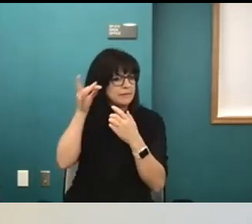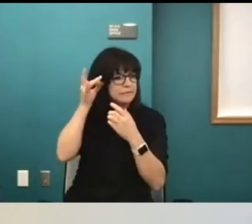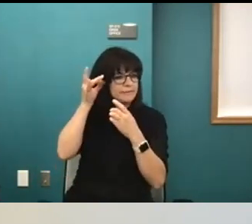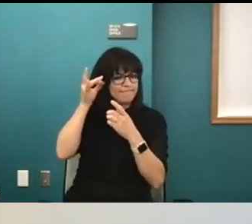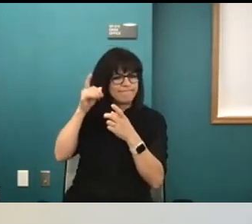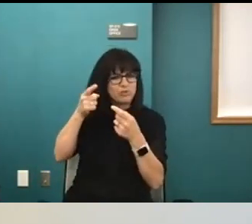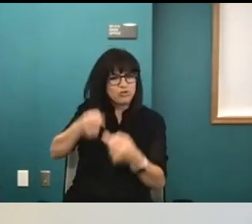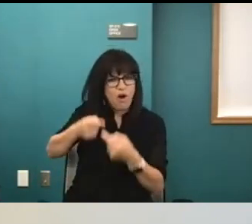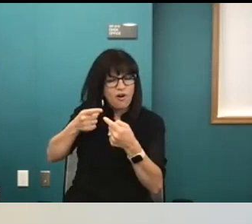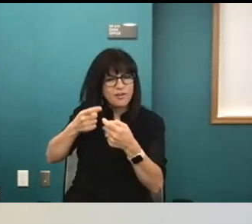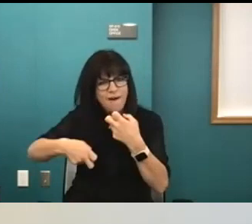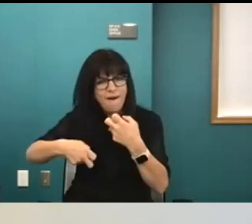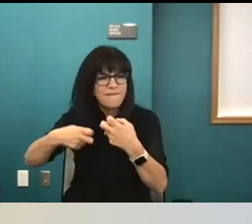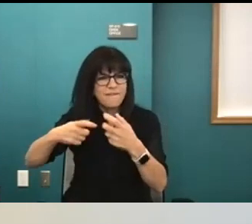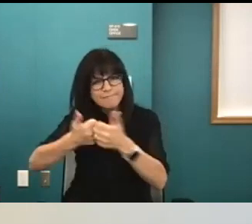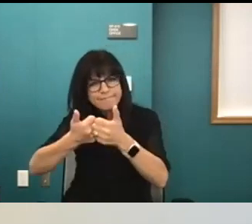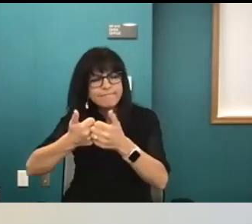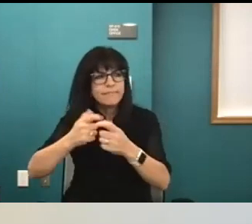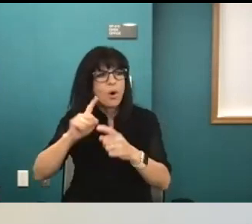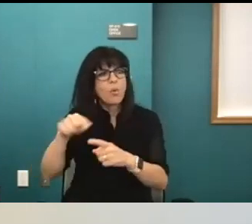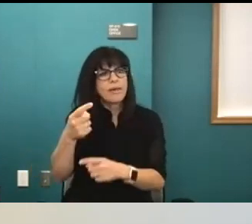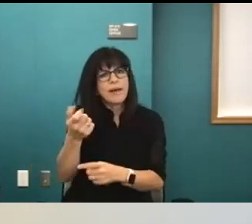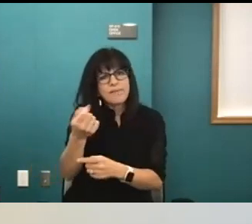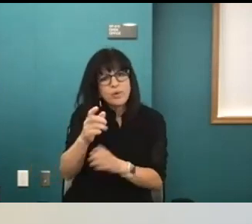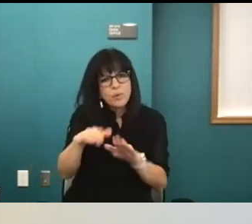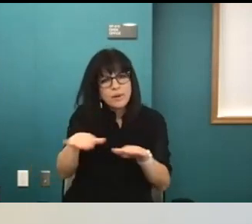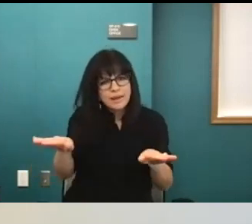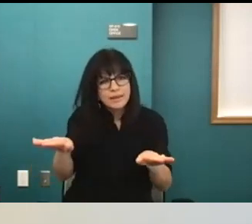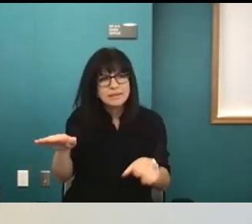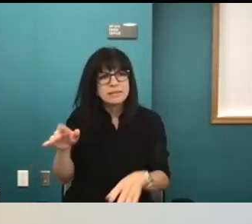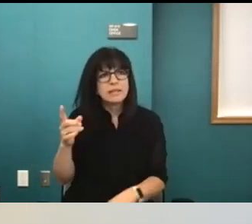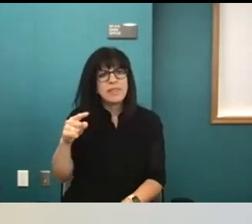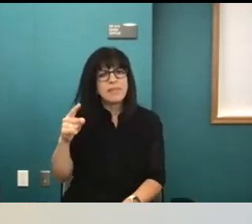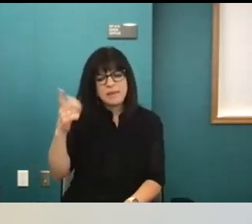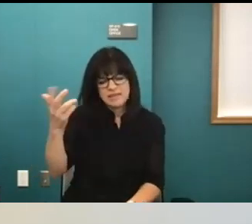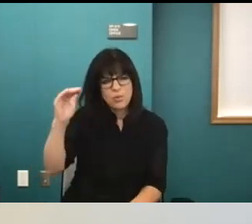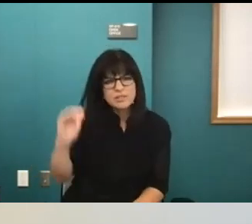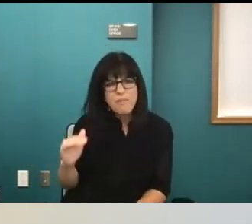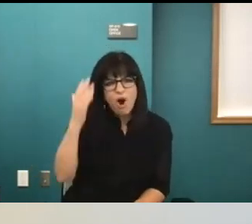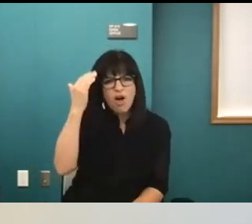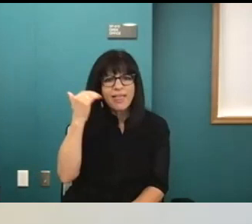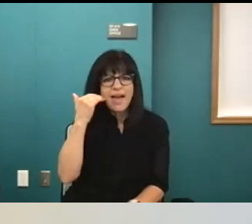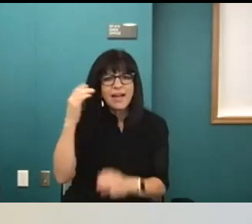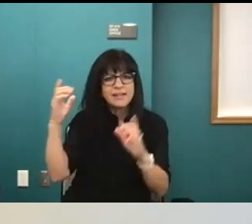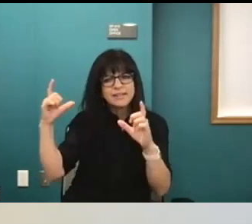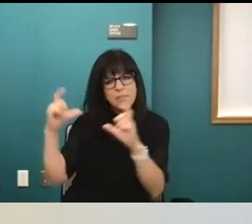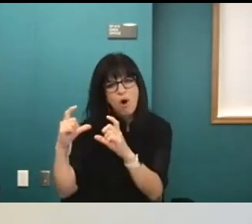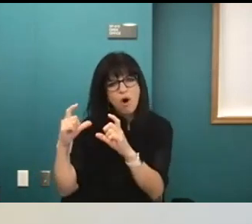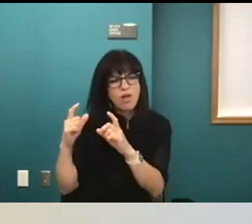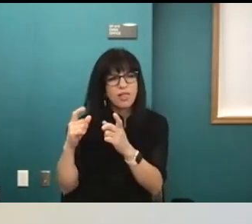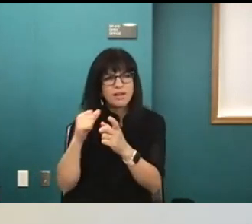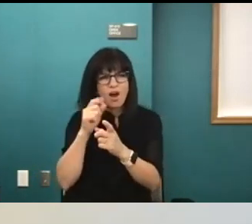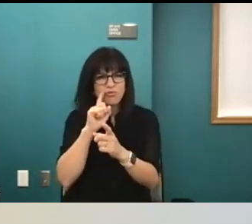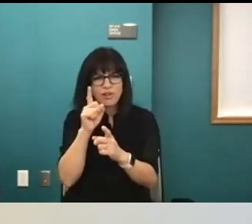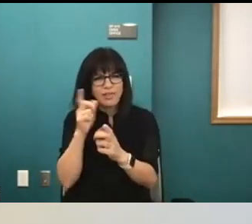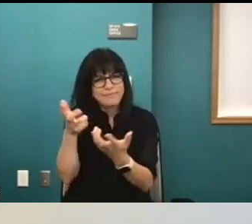challenging. And there were only a couple kids that, just because they were small, it didn't really bode well for